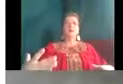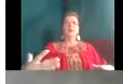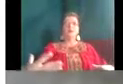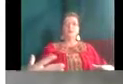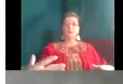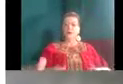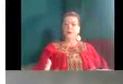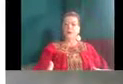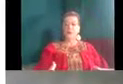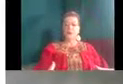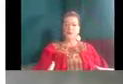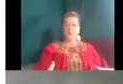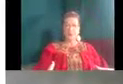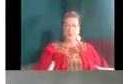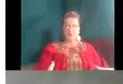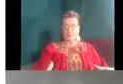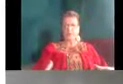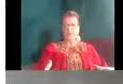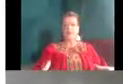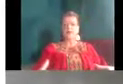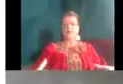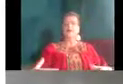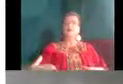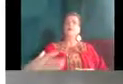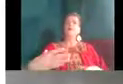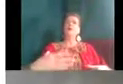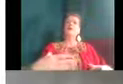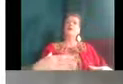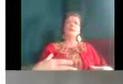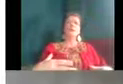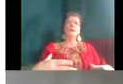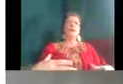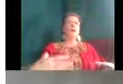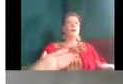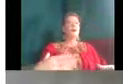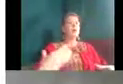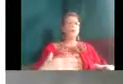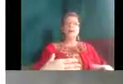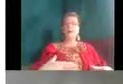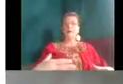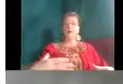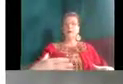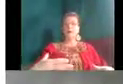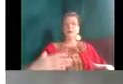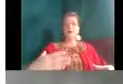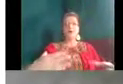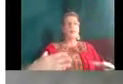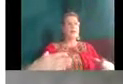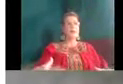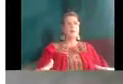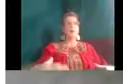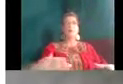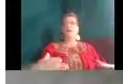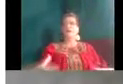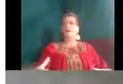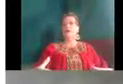need to be able to reach 911 and if you're calling within the home where are your caregivers you know are they